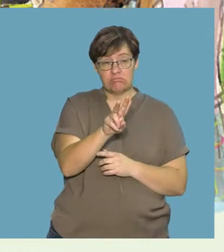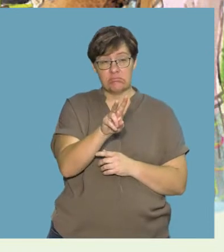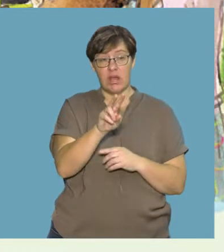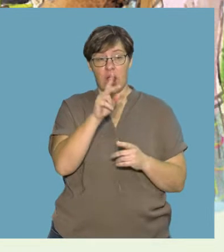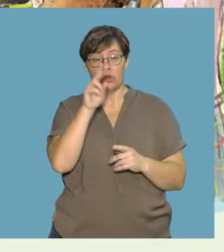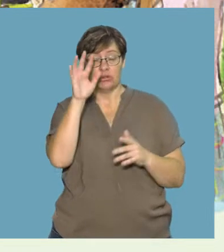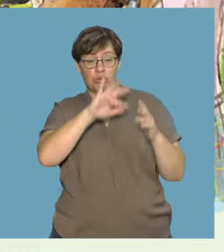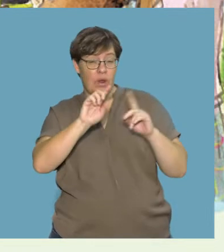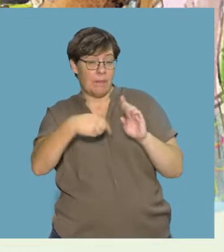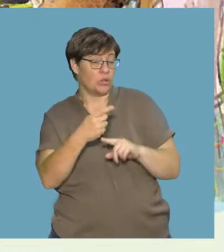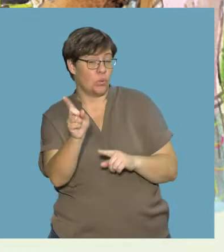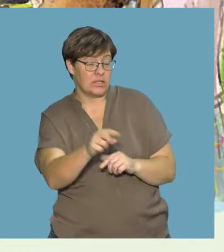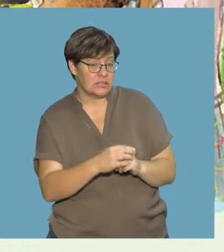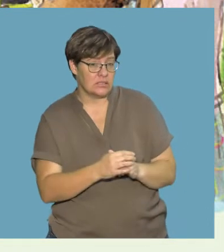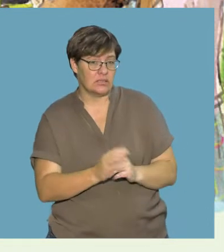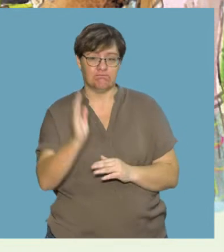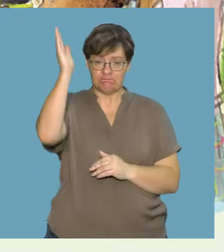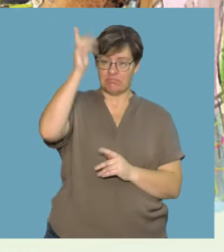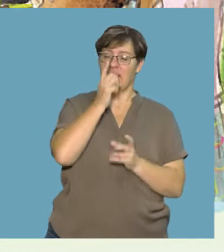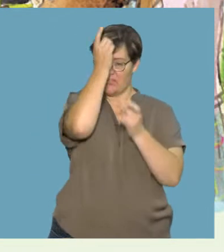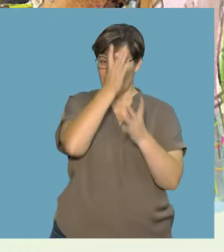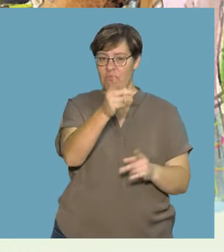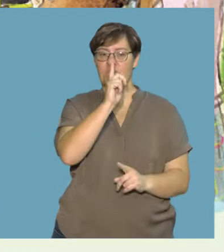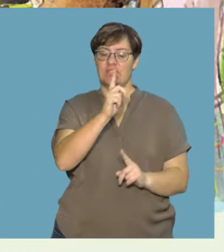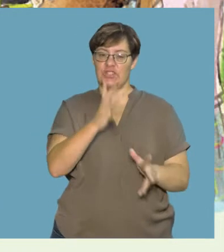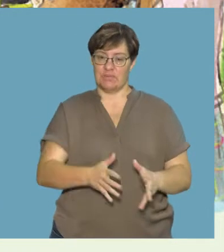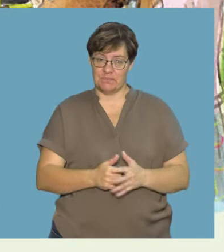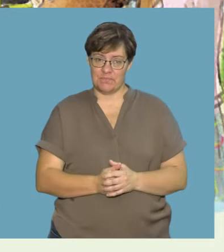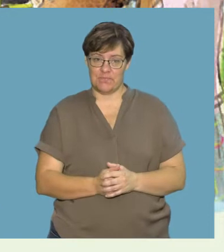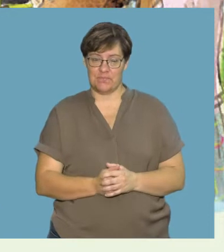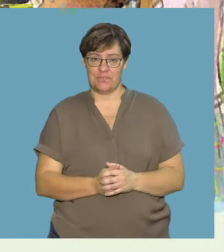is about? Put up your hand and tell your teacher.